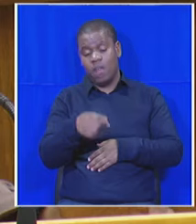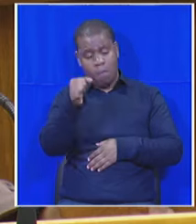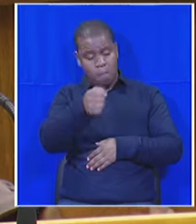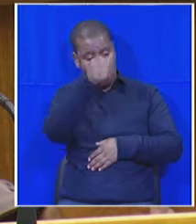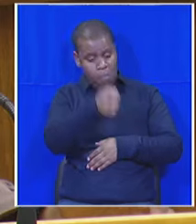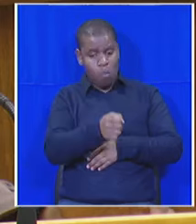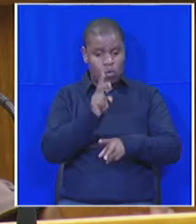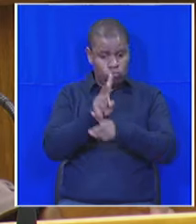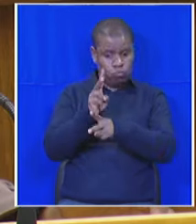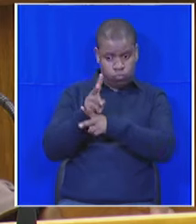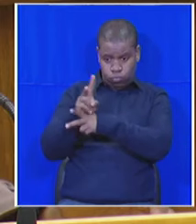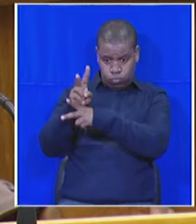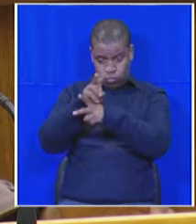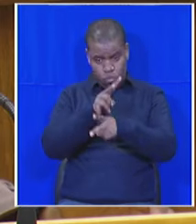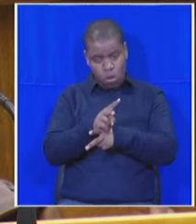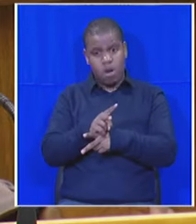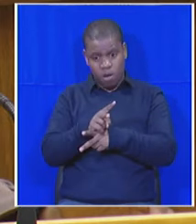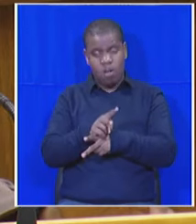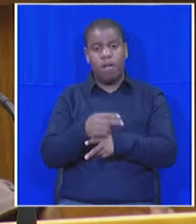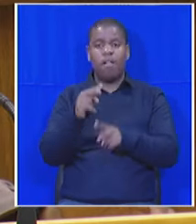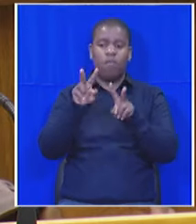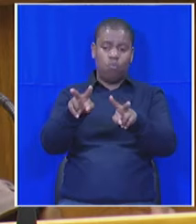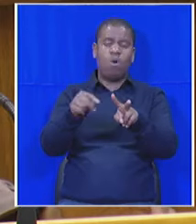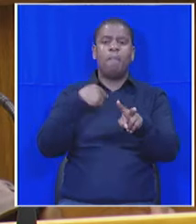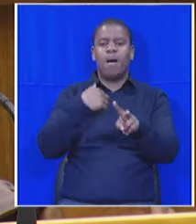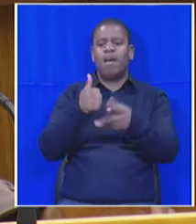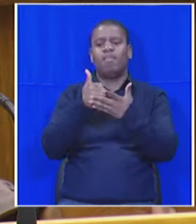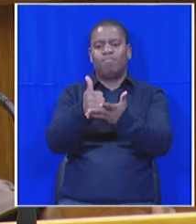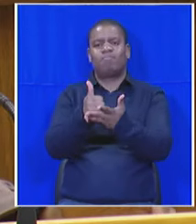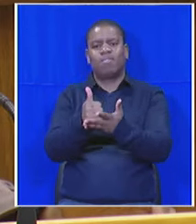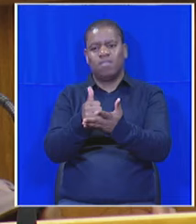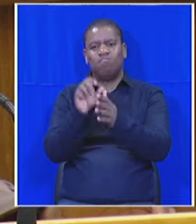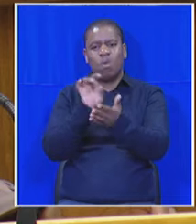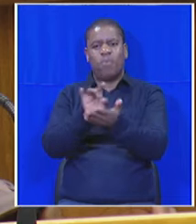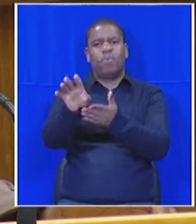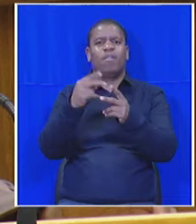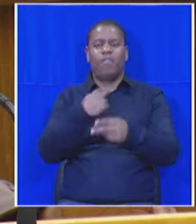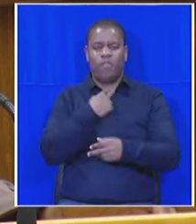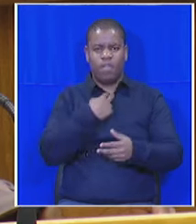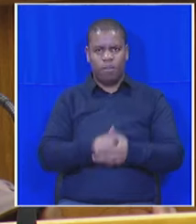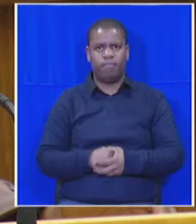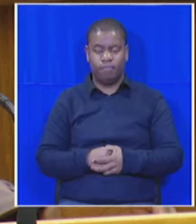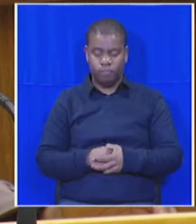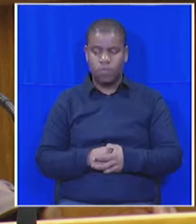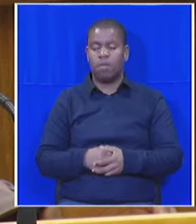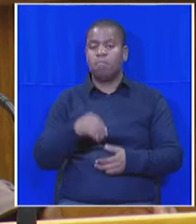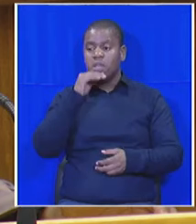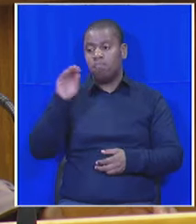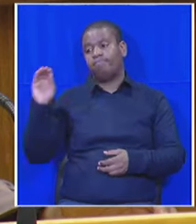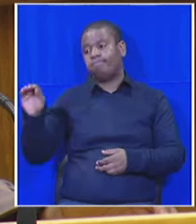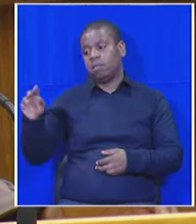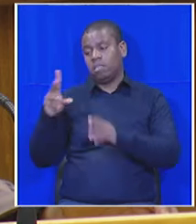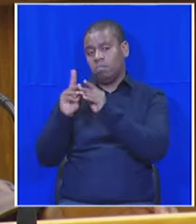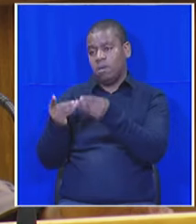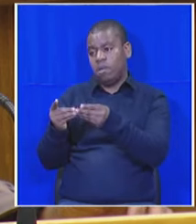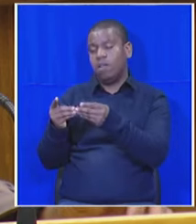protect are watching helplessly. Madam Chair, I think I need to remind the